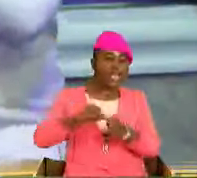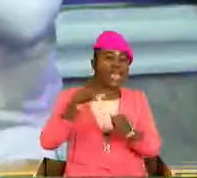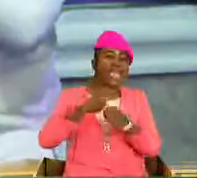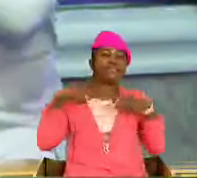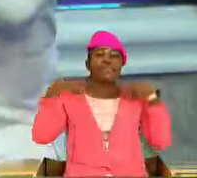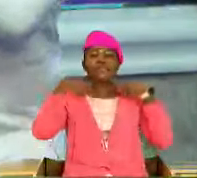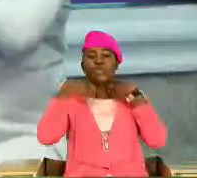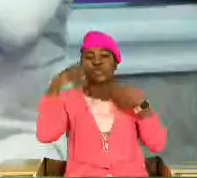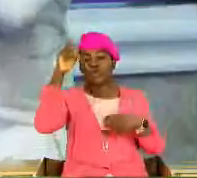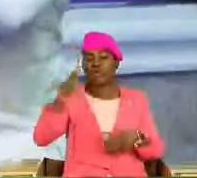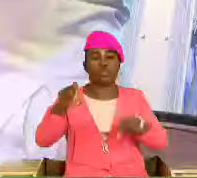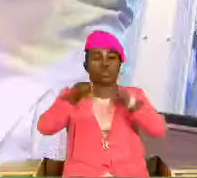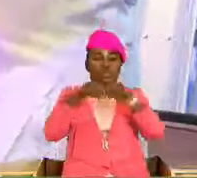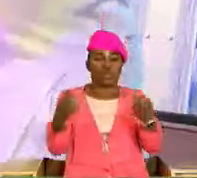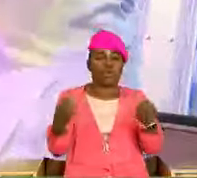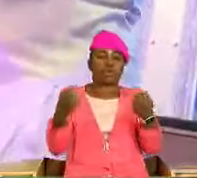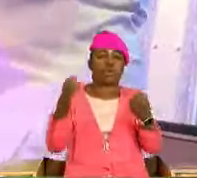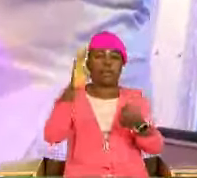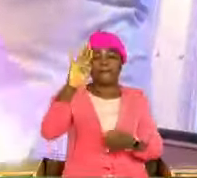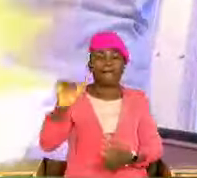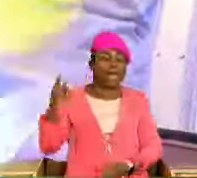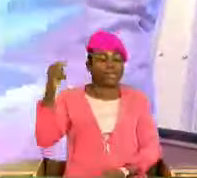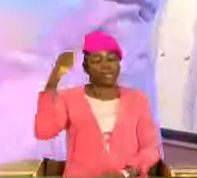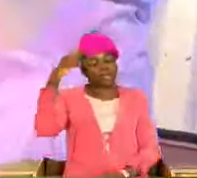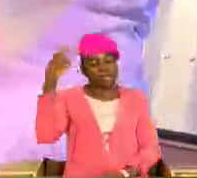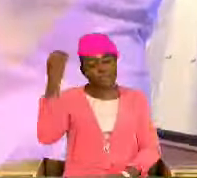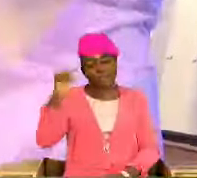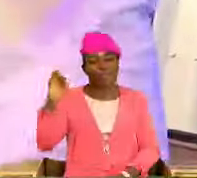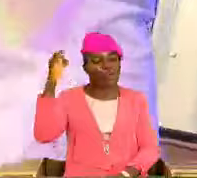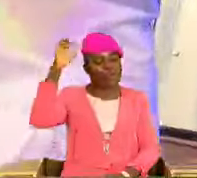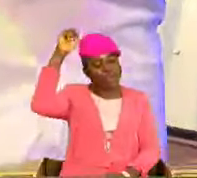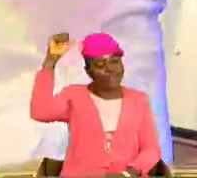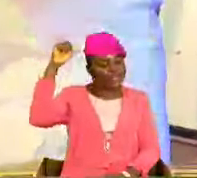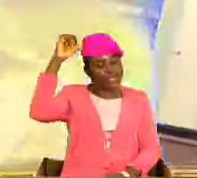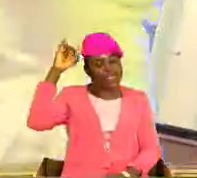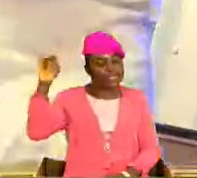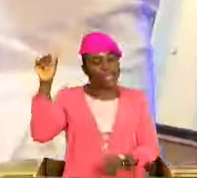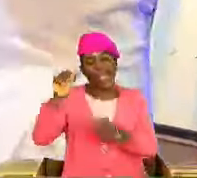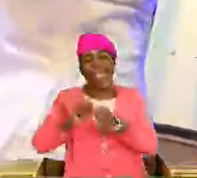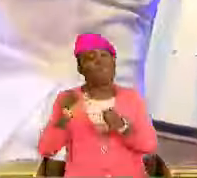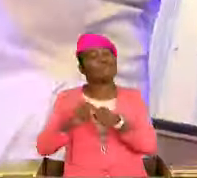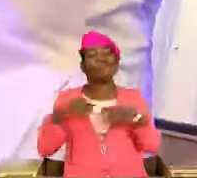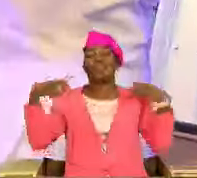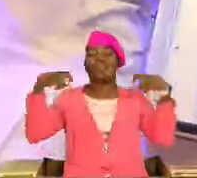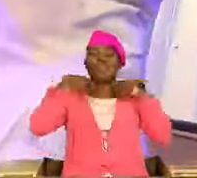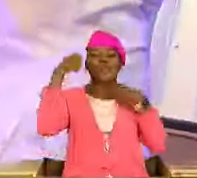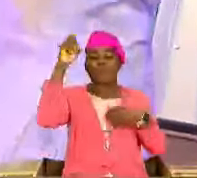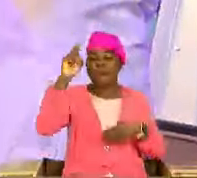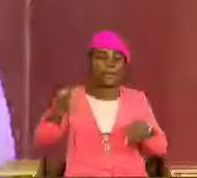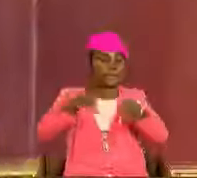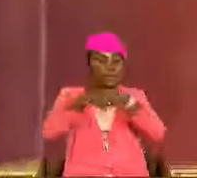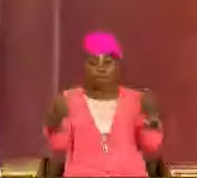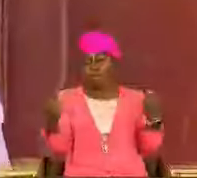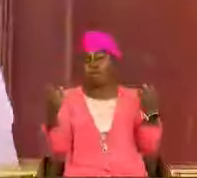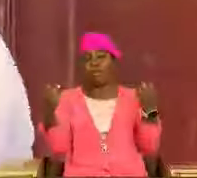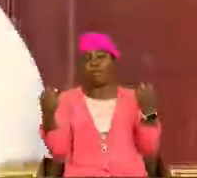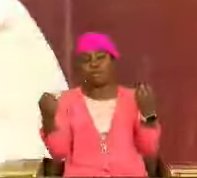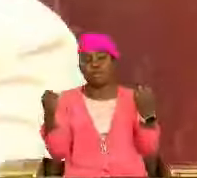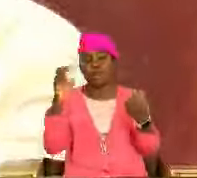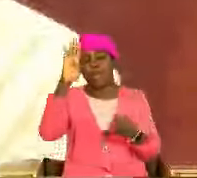every y every Y Must broken anointing every every